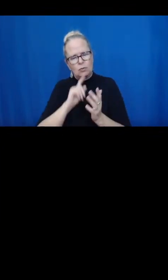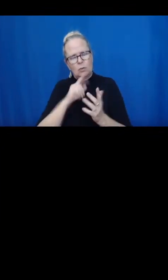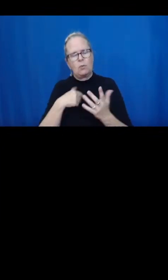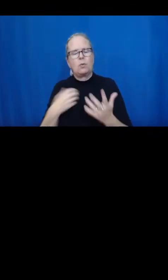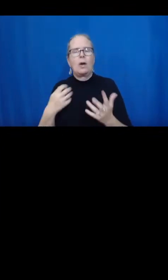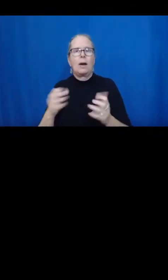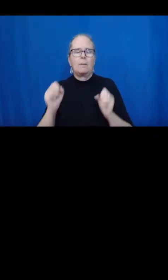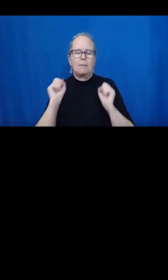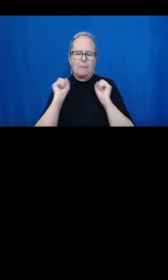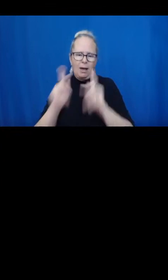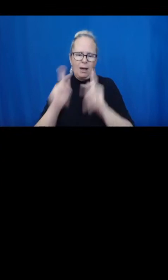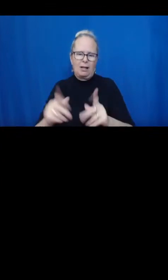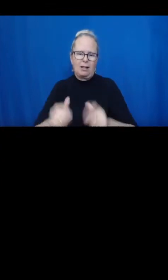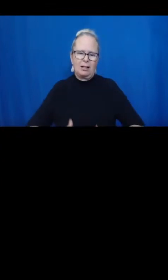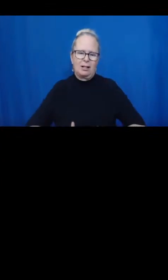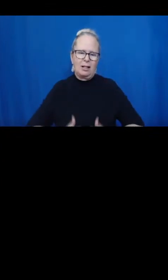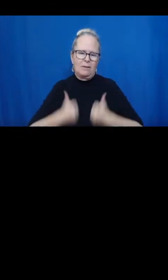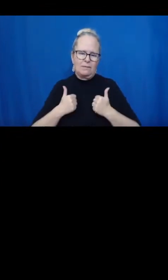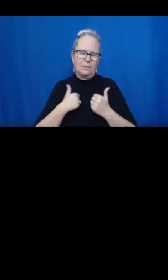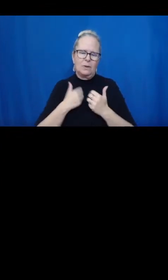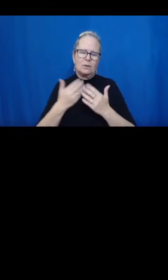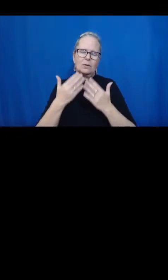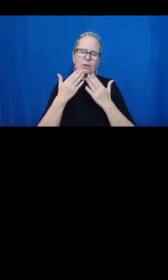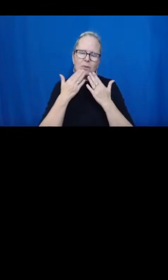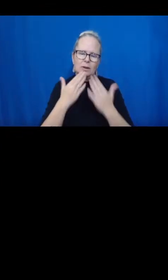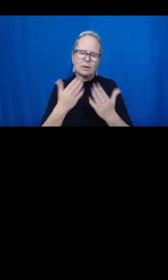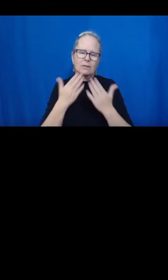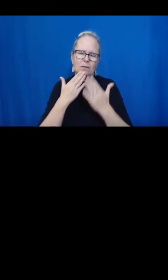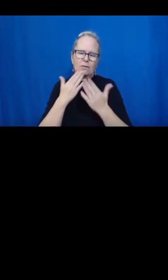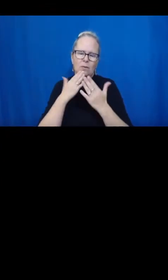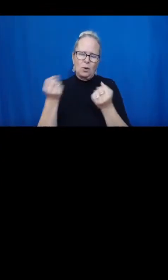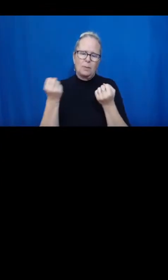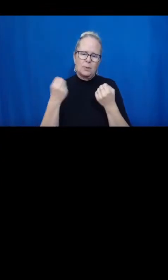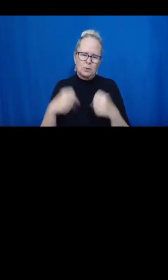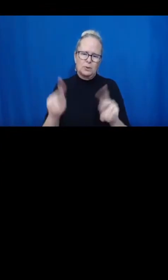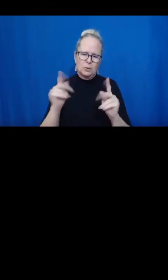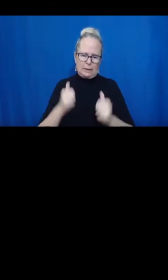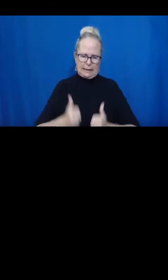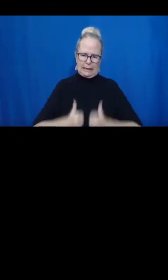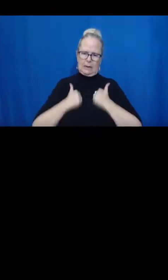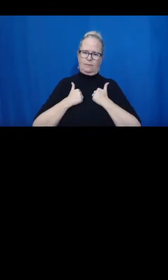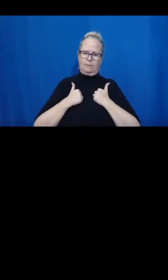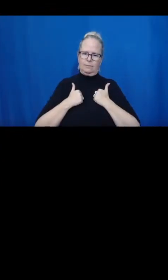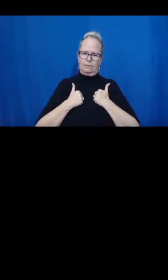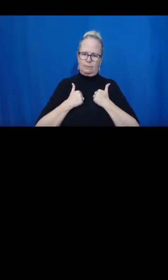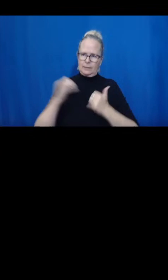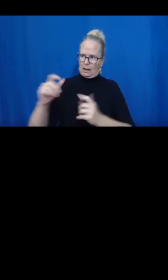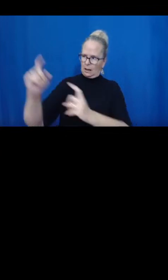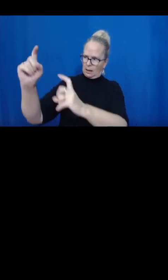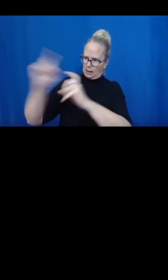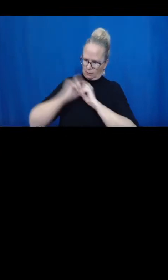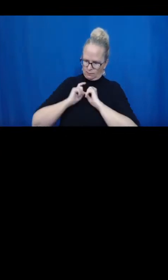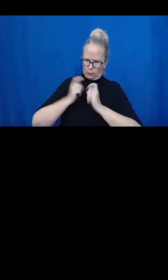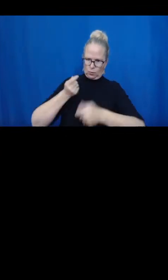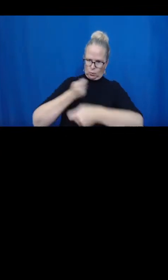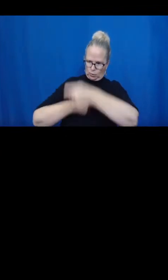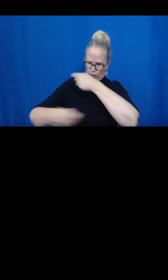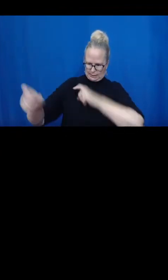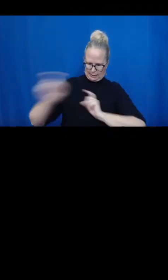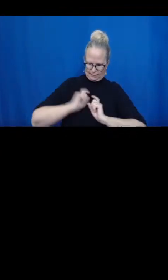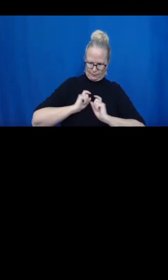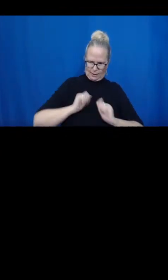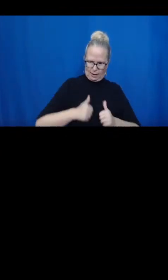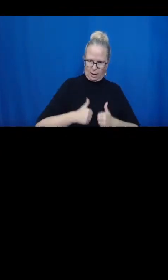One of the things that you both brought up, particularly Tisa, which has been a concern of mine as well, is